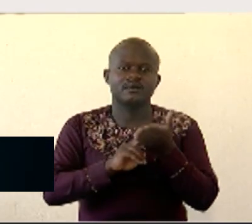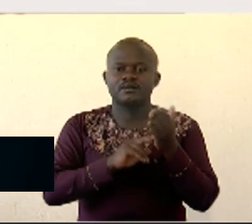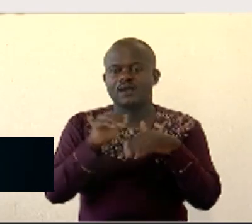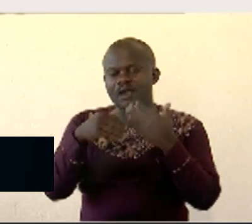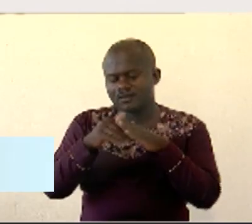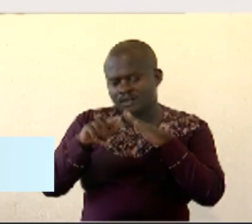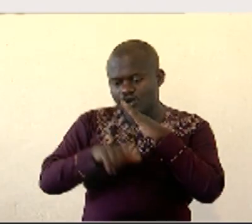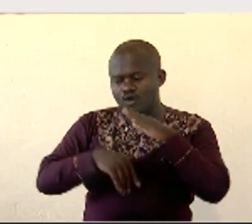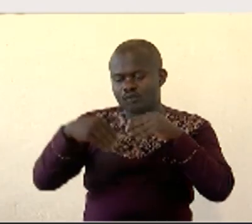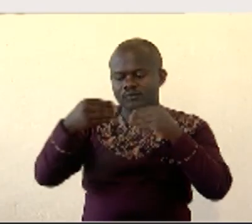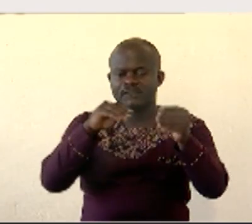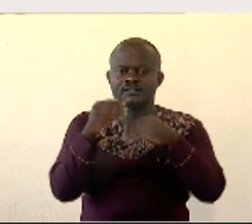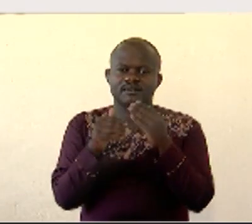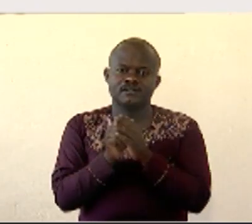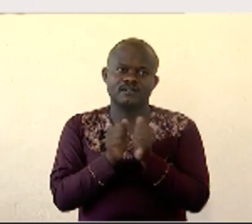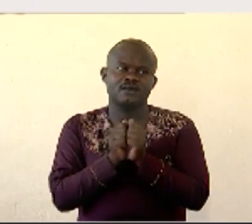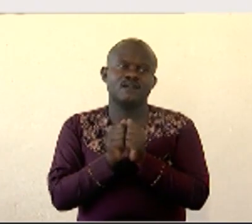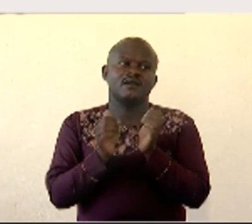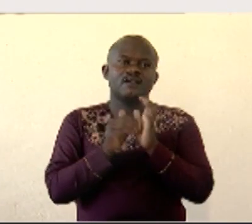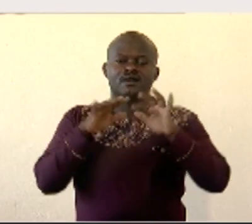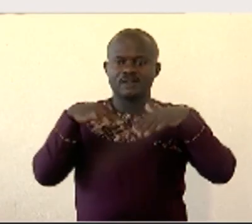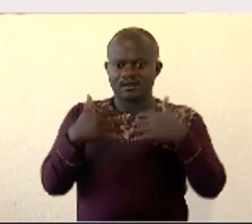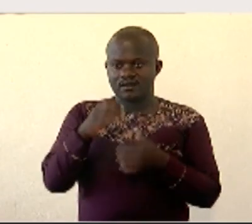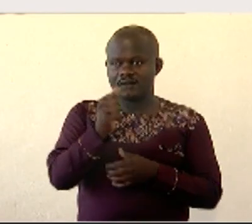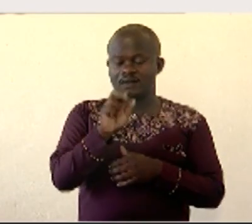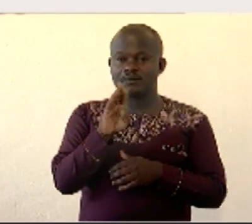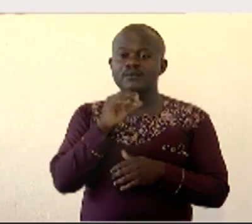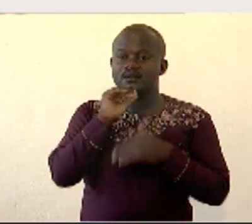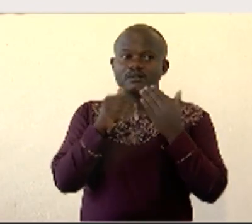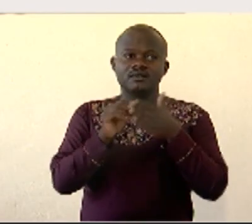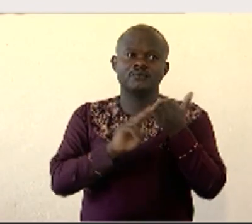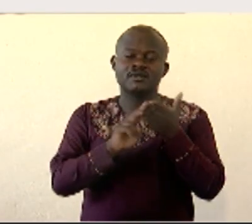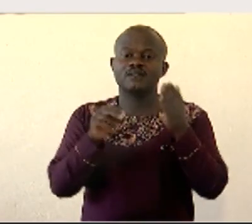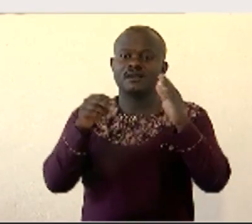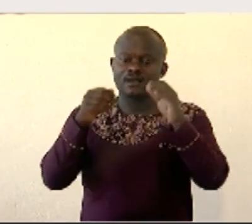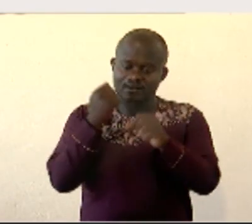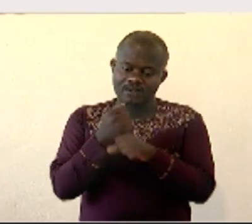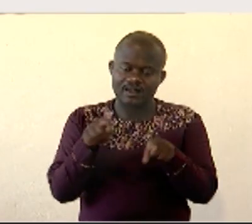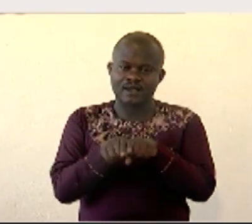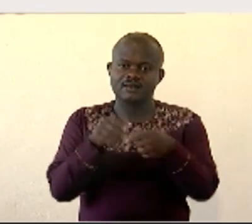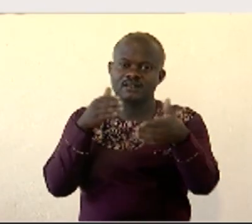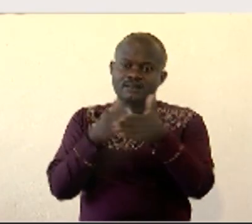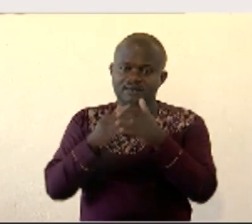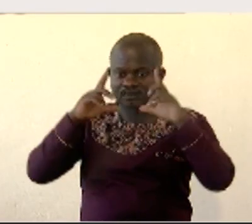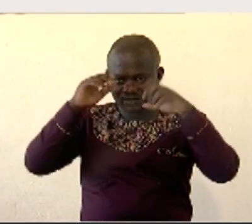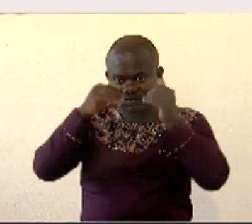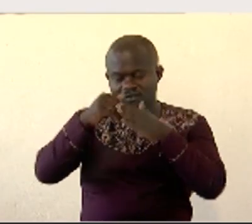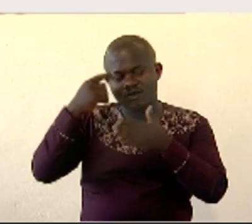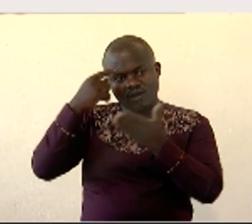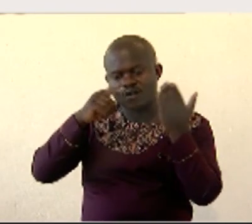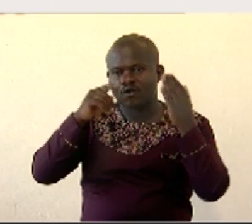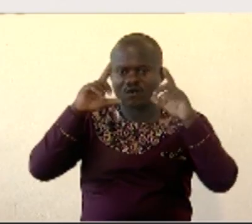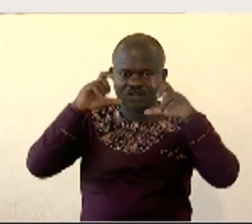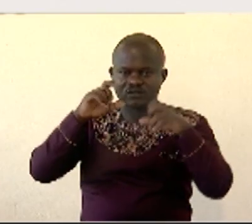for photosynthesis, and how carbon dioxide is going to be acting as a limiting factor for